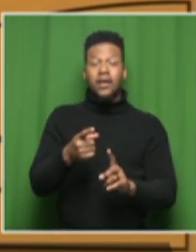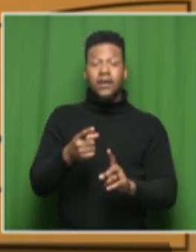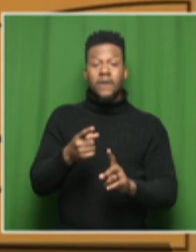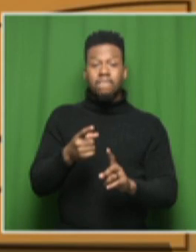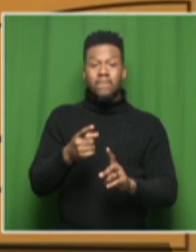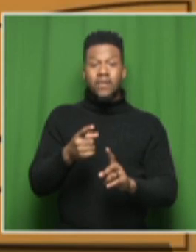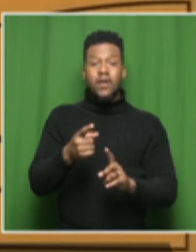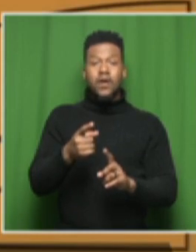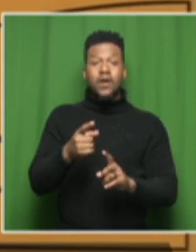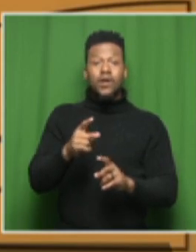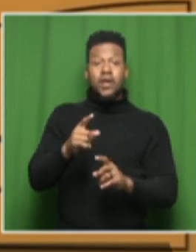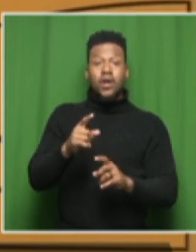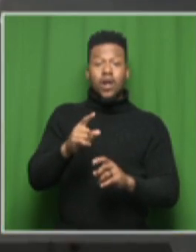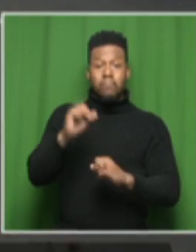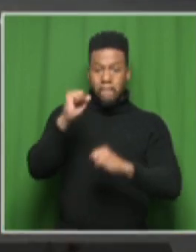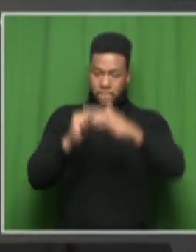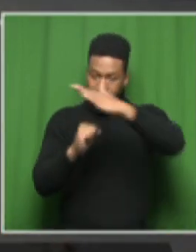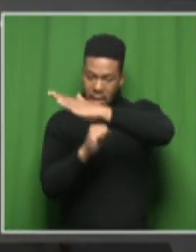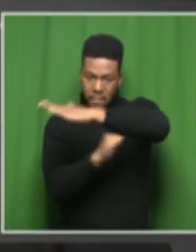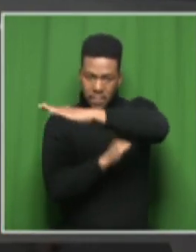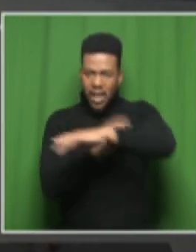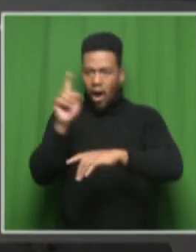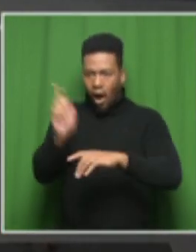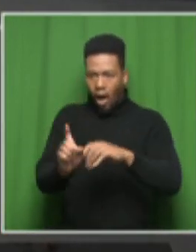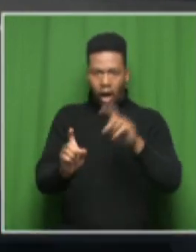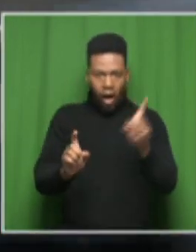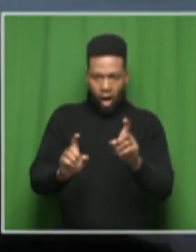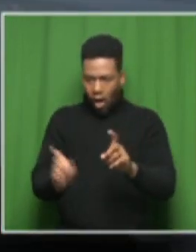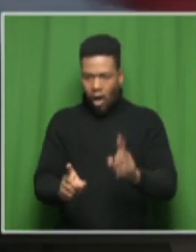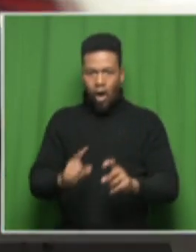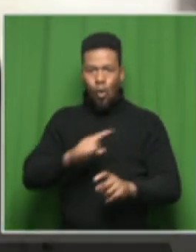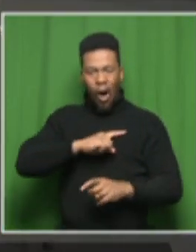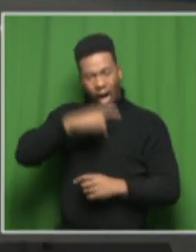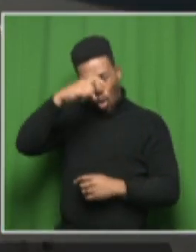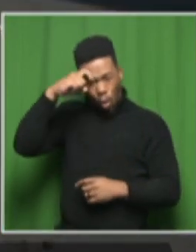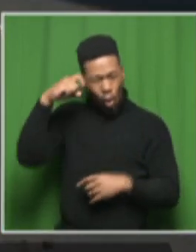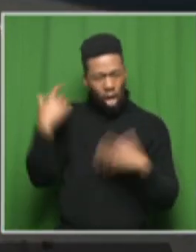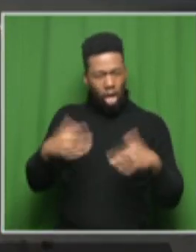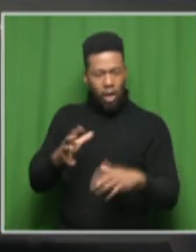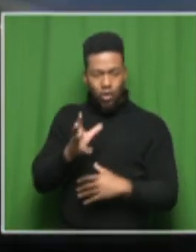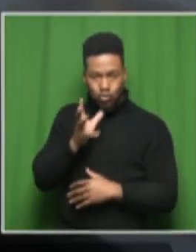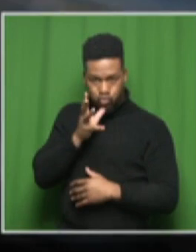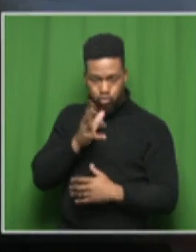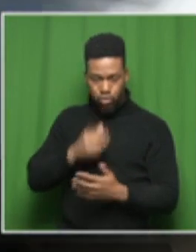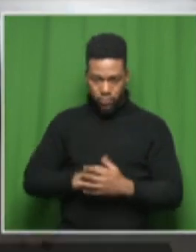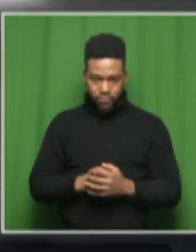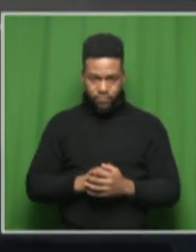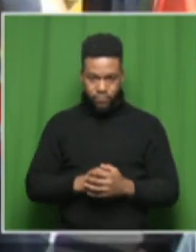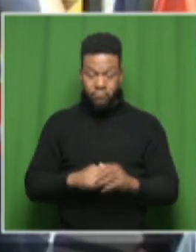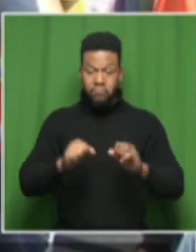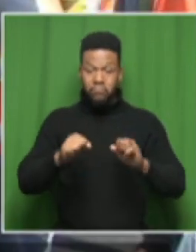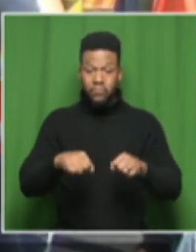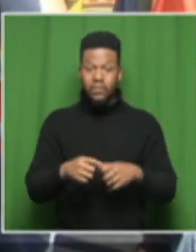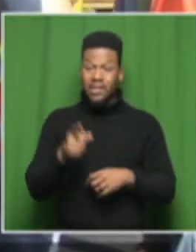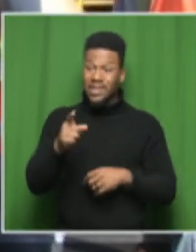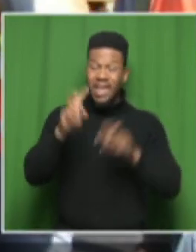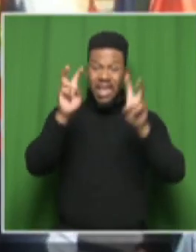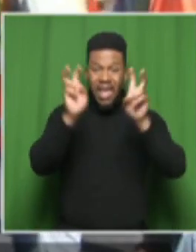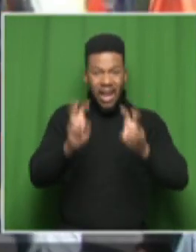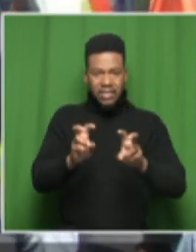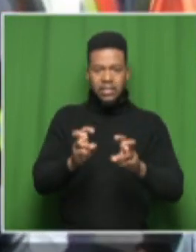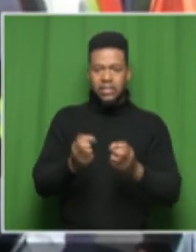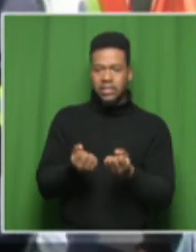thermal cracking on the beams of the structure. The bridge fire also negatively impacted electricity supply after damage to